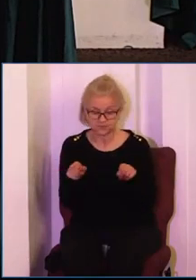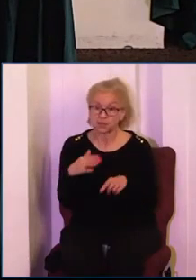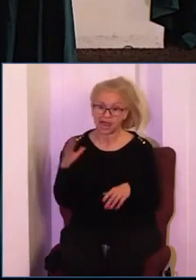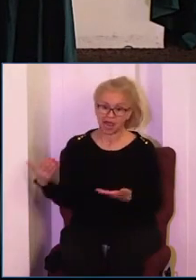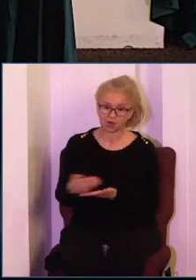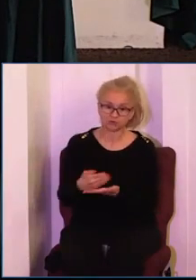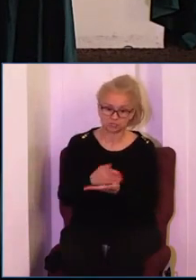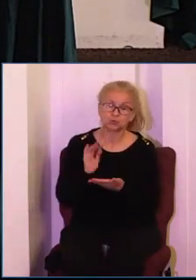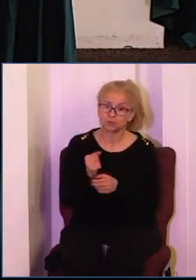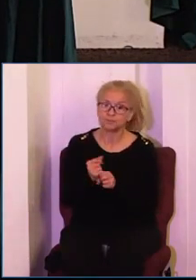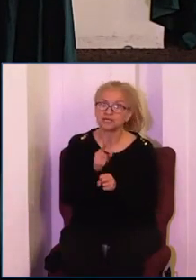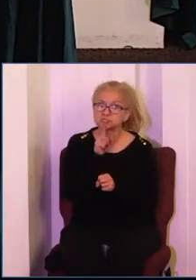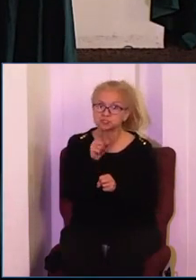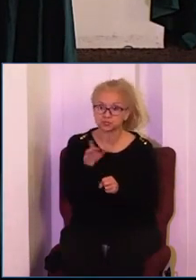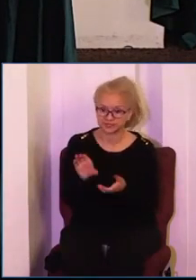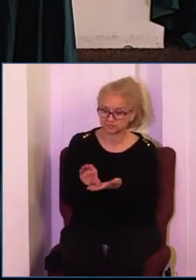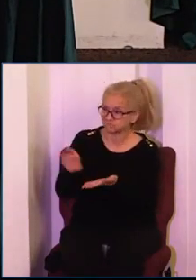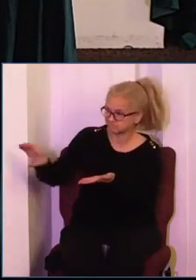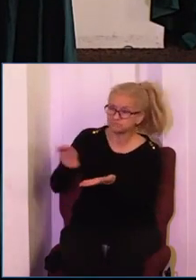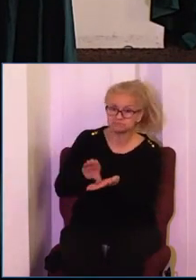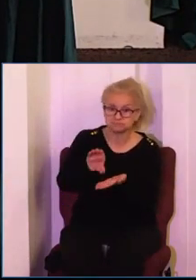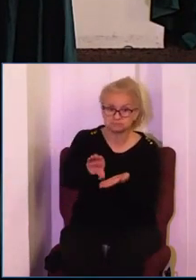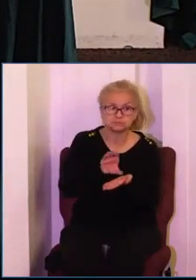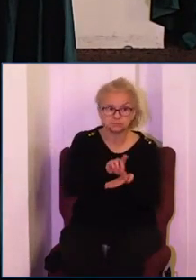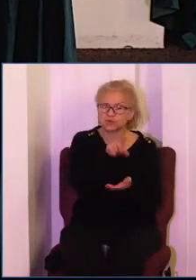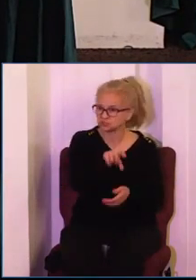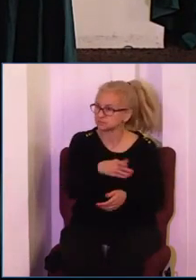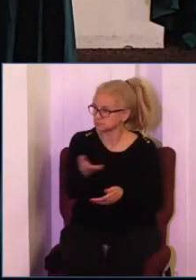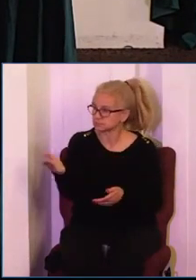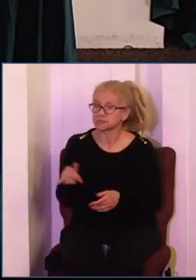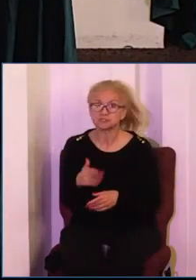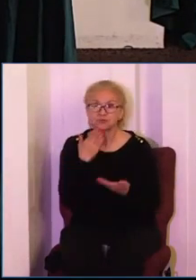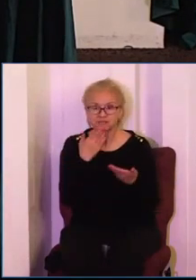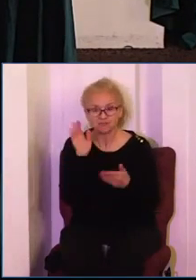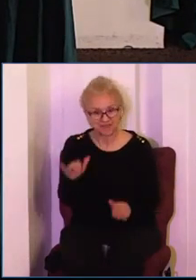treasurer will make sure that it goes where it's supposed to be. So thank you for that.